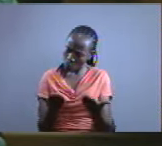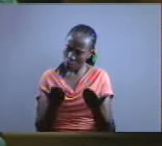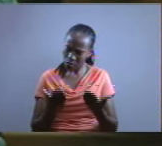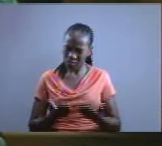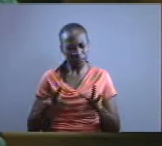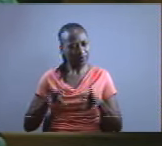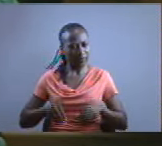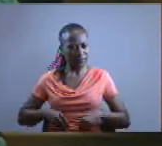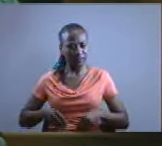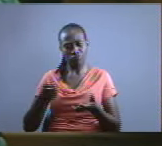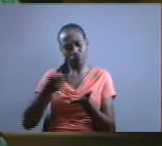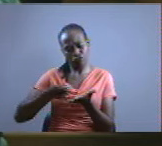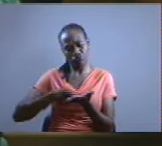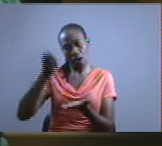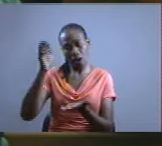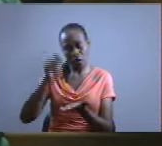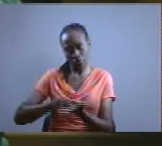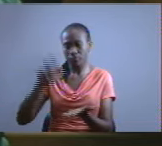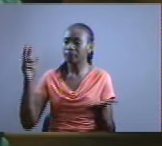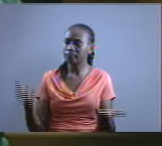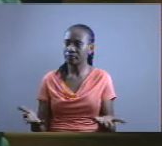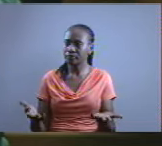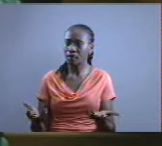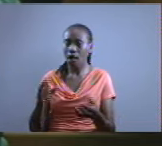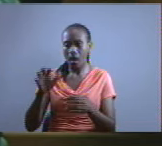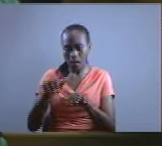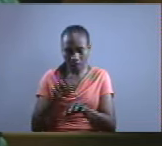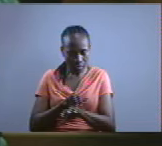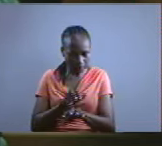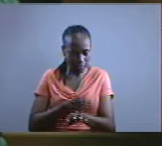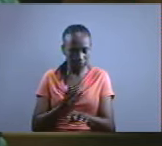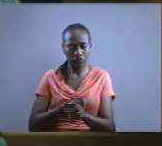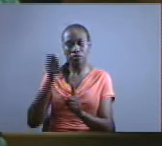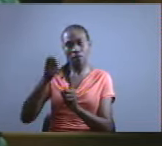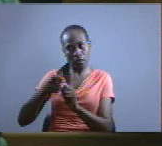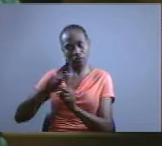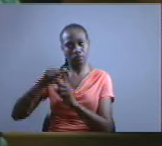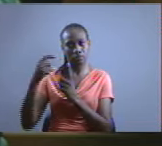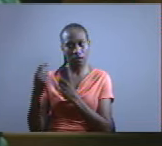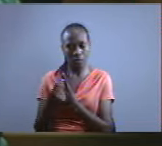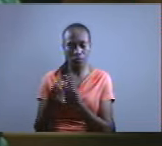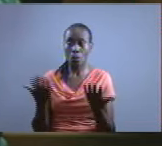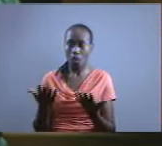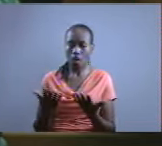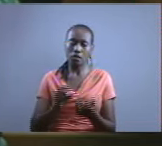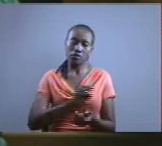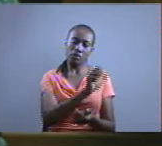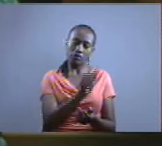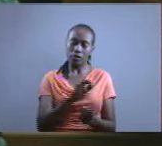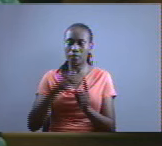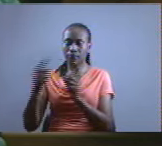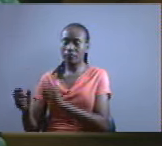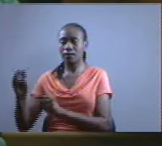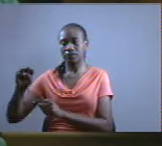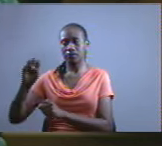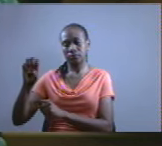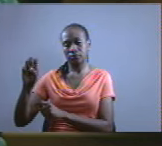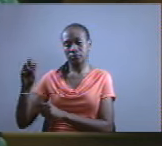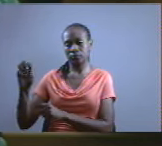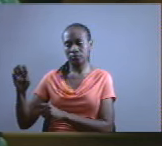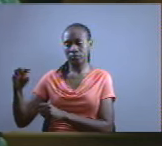field of agriculture and cooperation in the field of art and culture between South Africa and Senegal. This